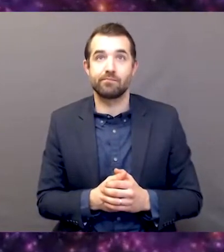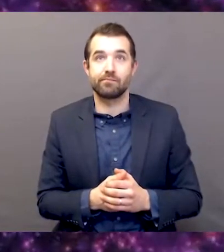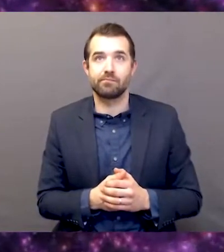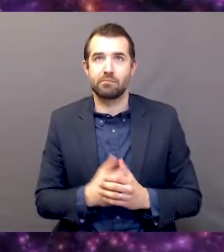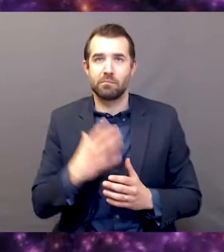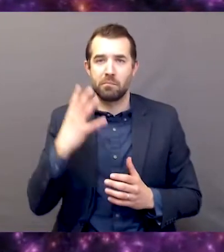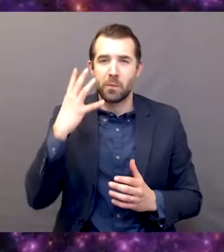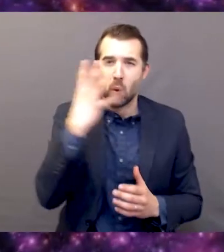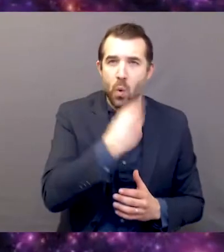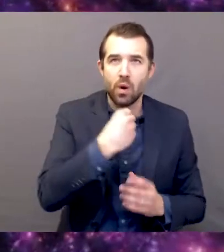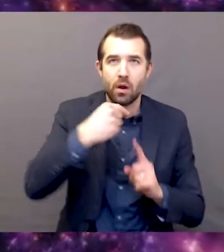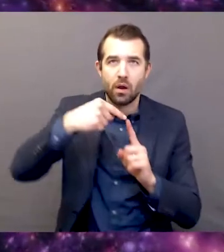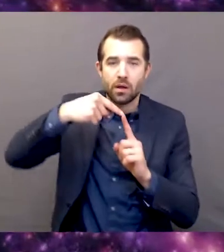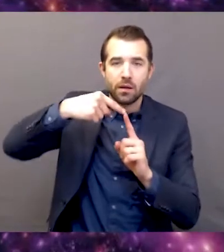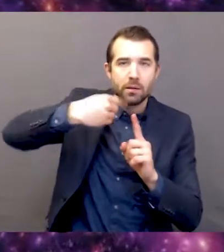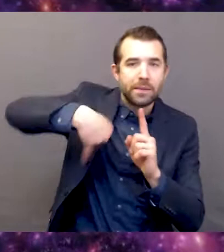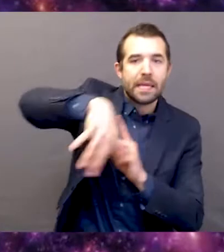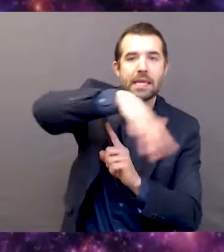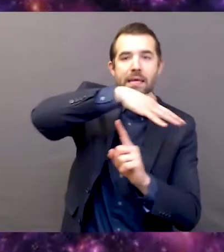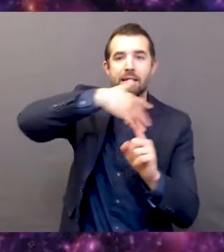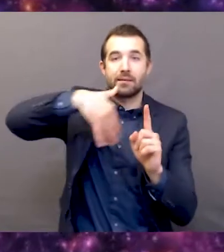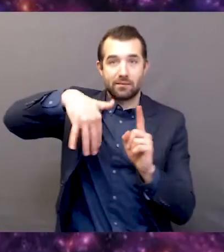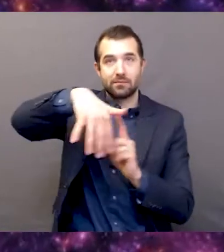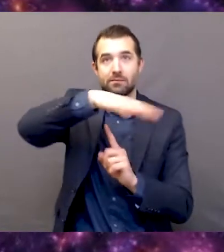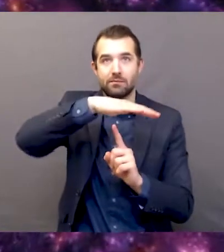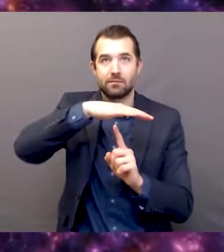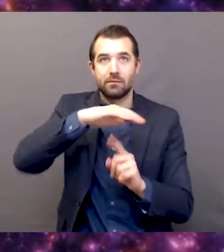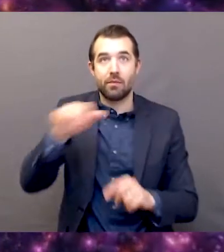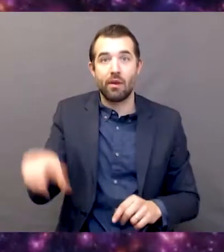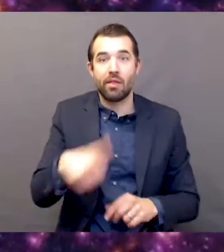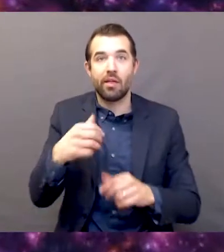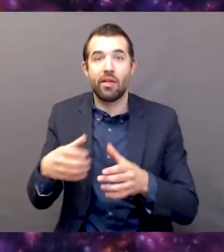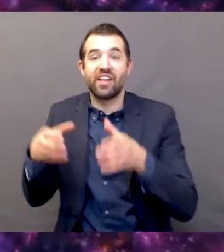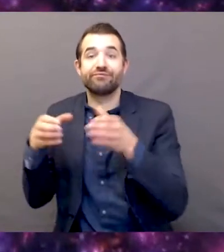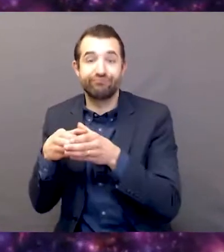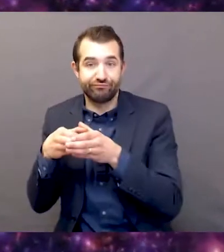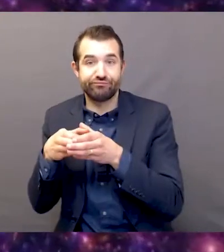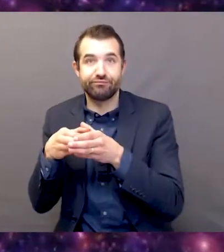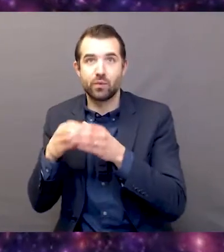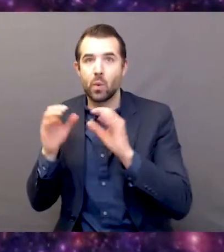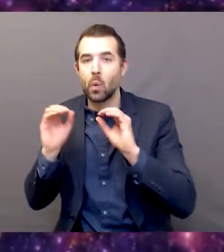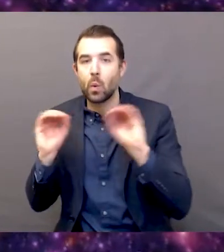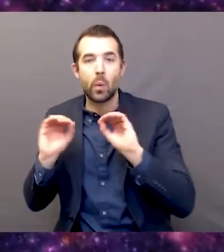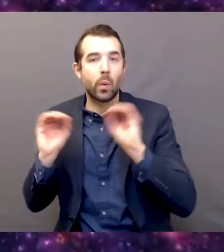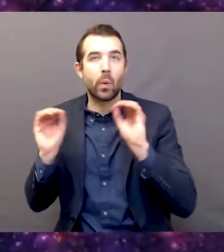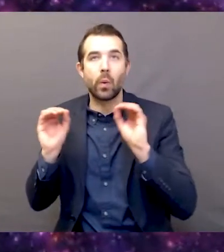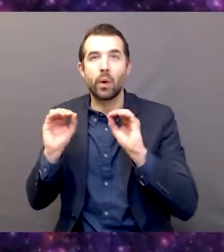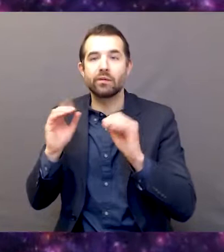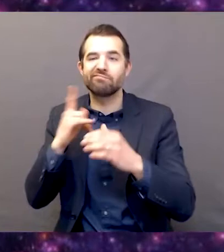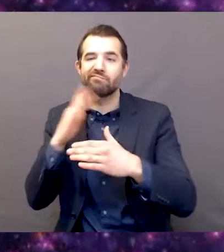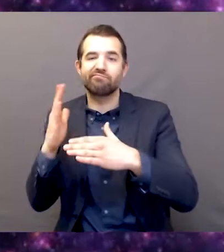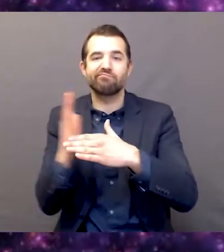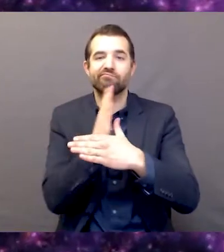a spiral with very beautiful spiral arms and one with none. But in fact, the galaxies come in a continuum from spiral arms